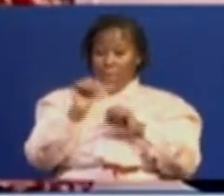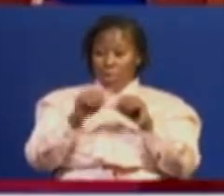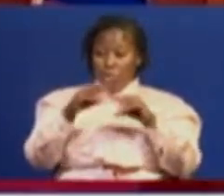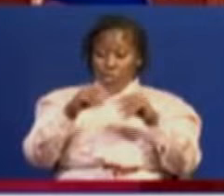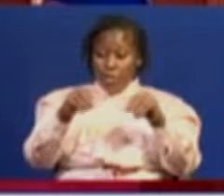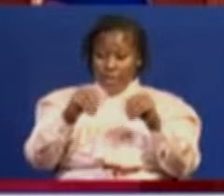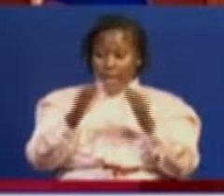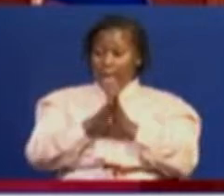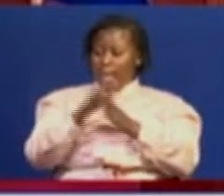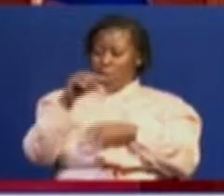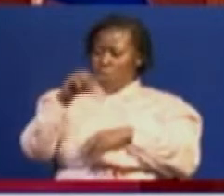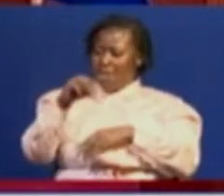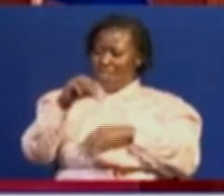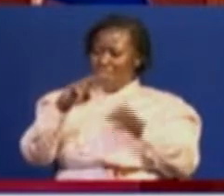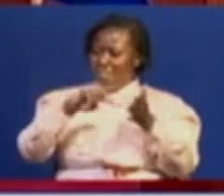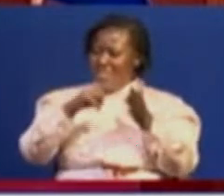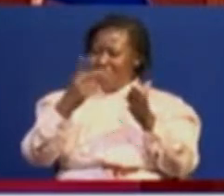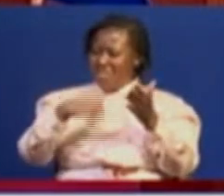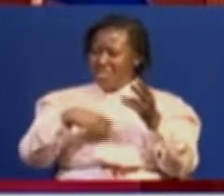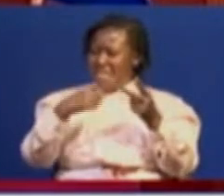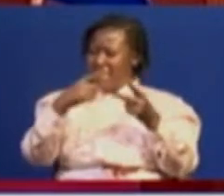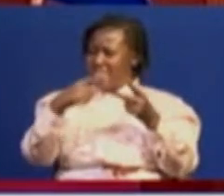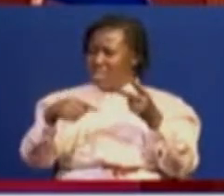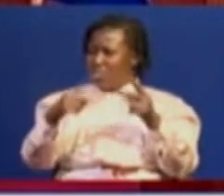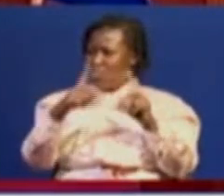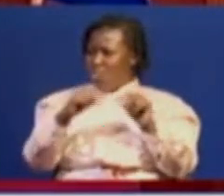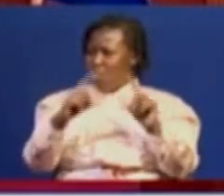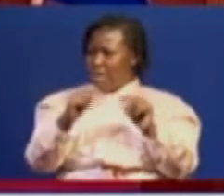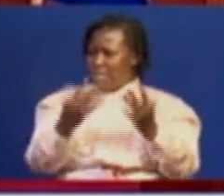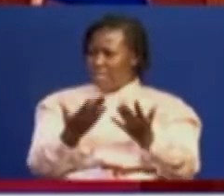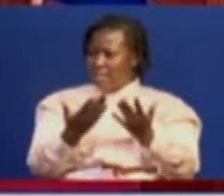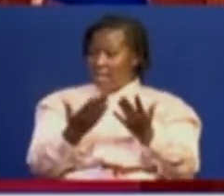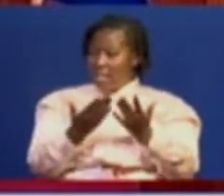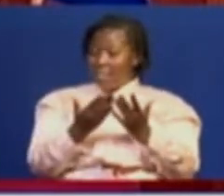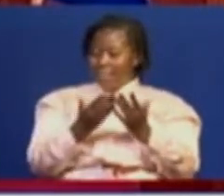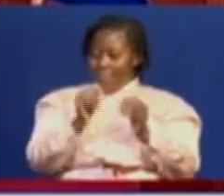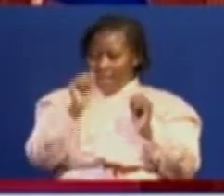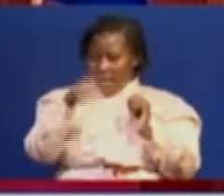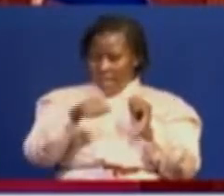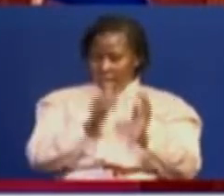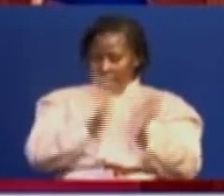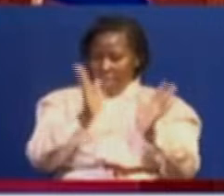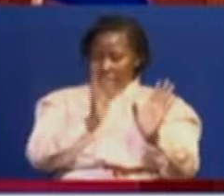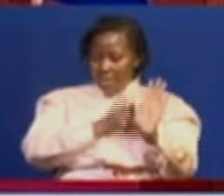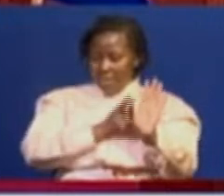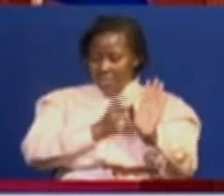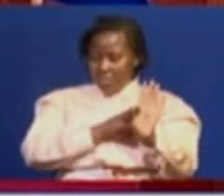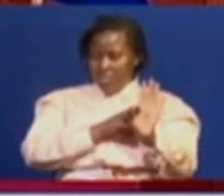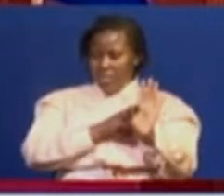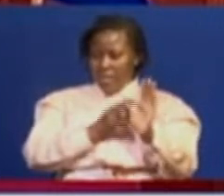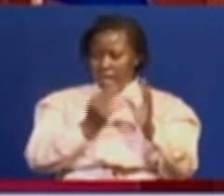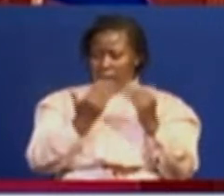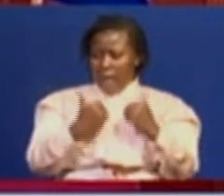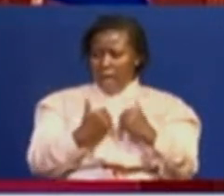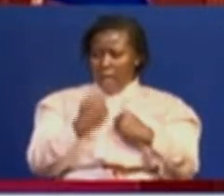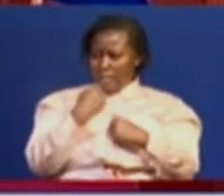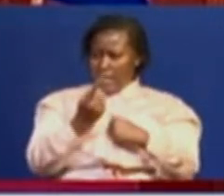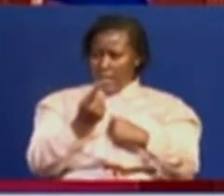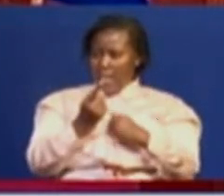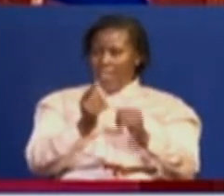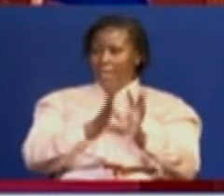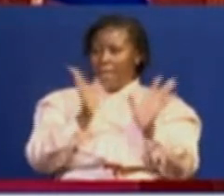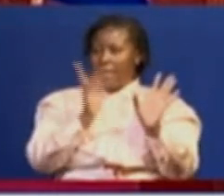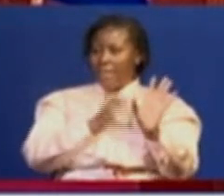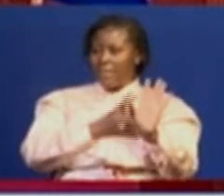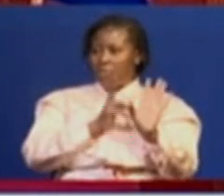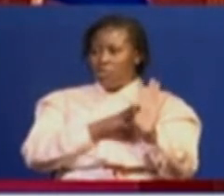you speak about qualitative and quantitative, what do you mean? The public participation, the